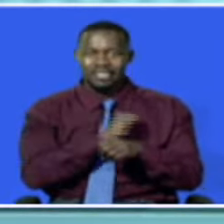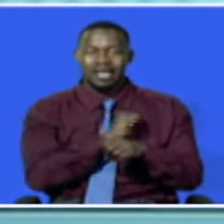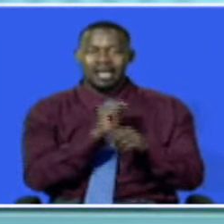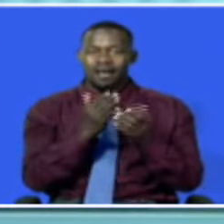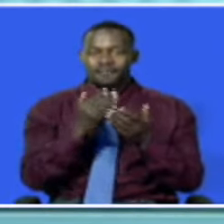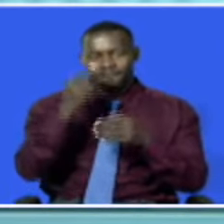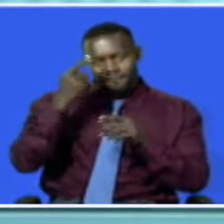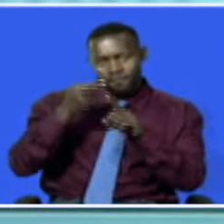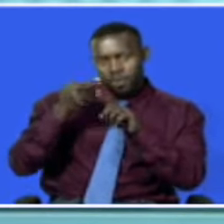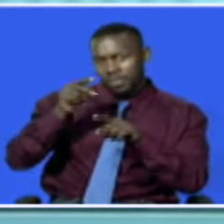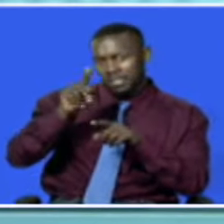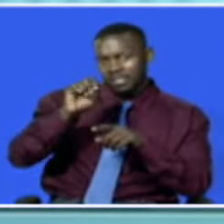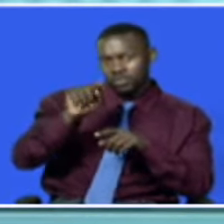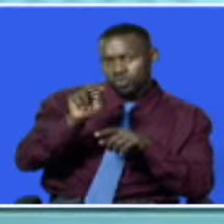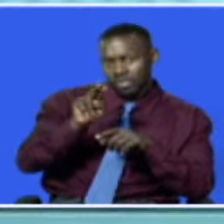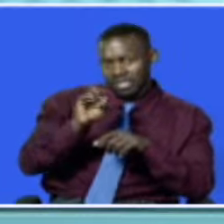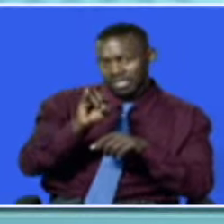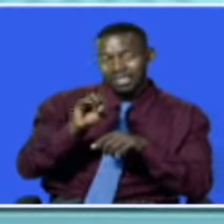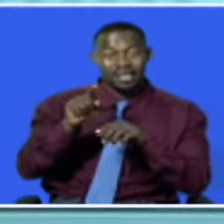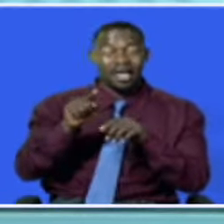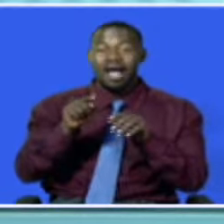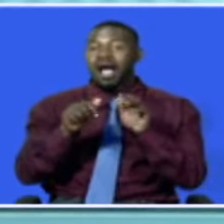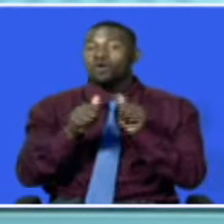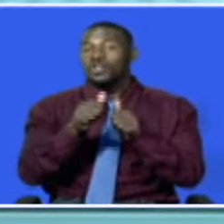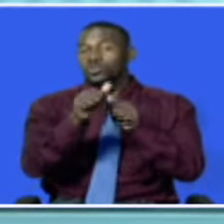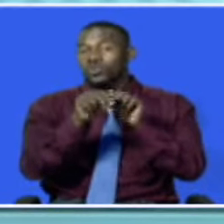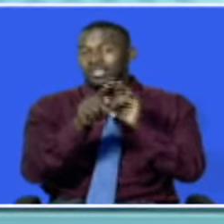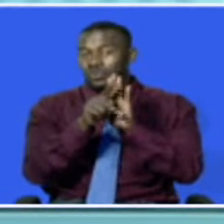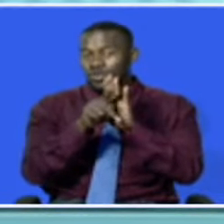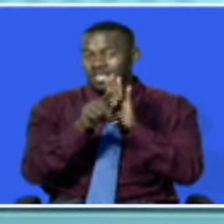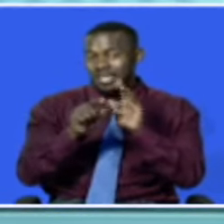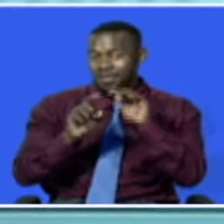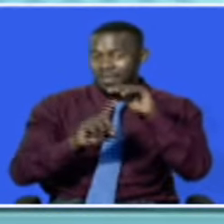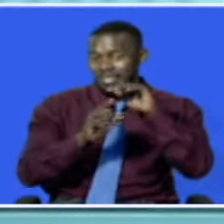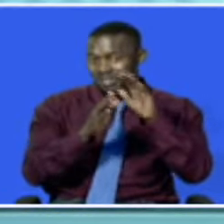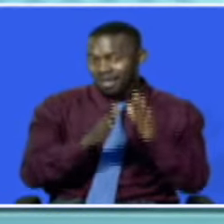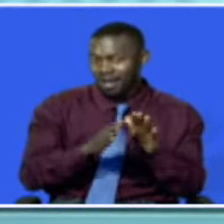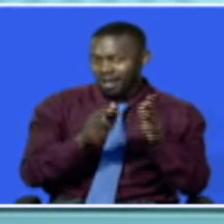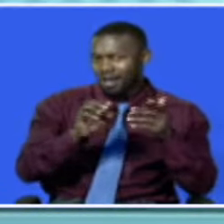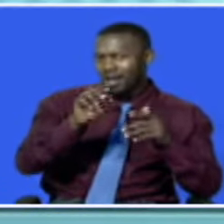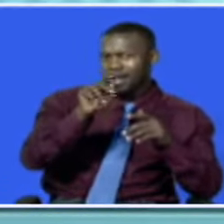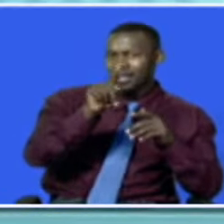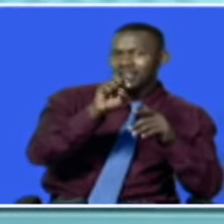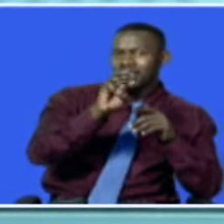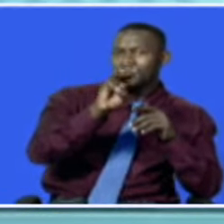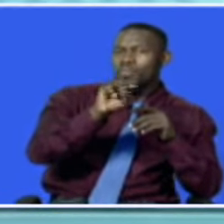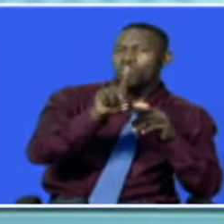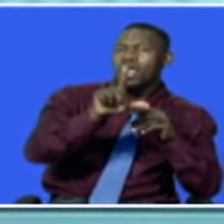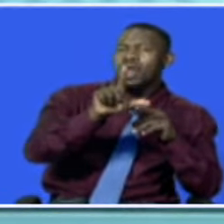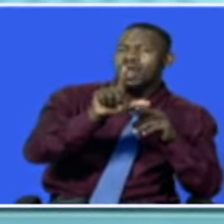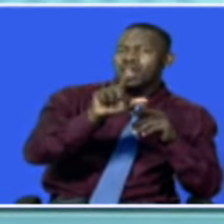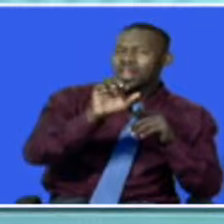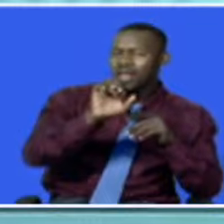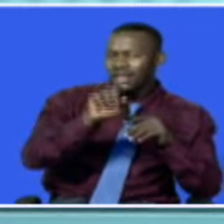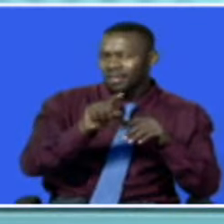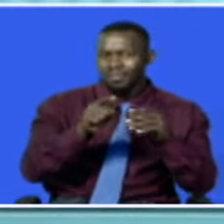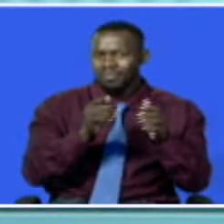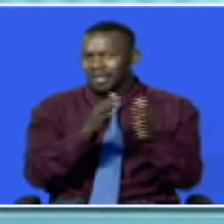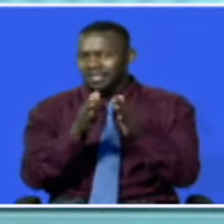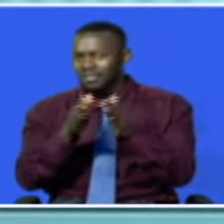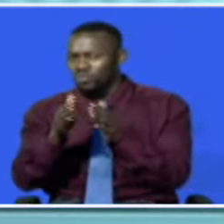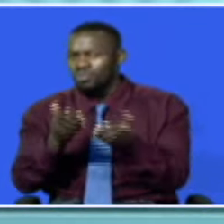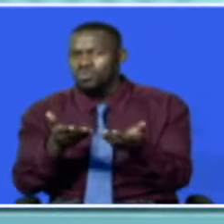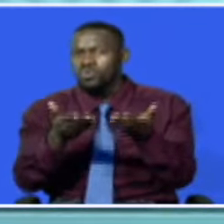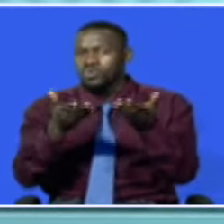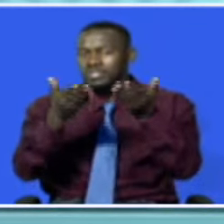Kiyo Wambua. Now, according to Kitui Minister for Agriculture, Mbaya Kimwele, the bill aims to boost green grams farming across